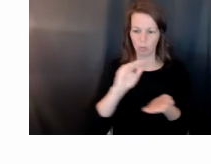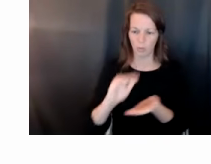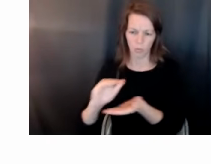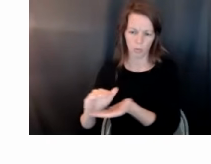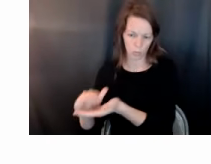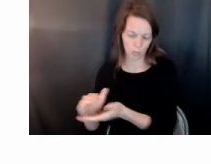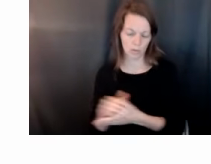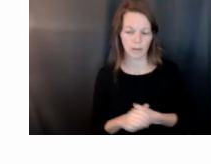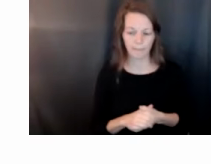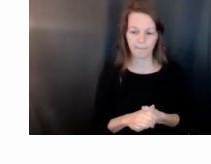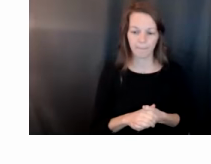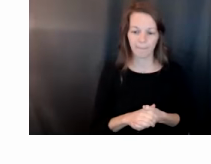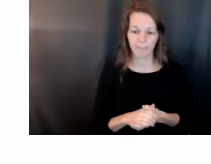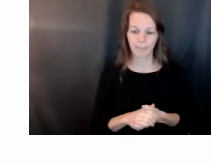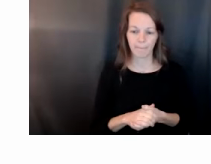repetitions.